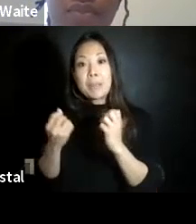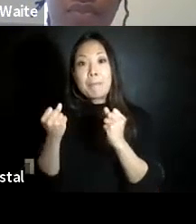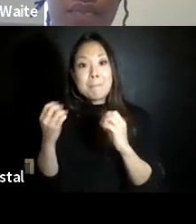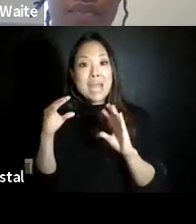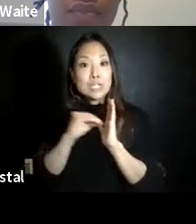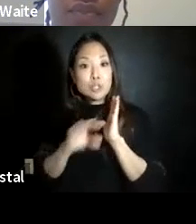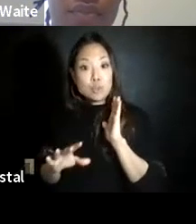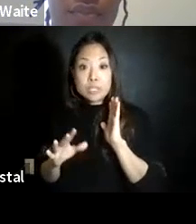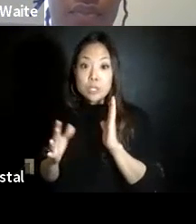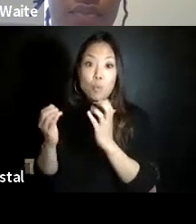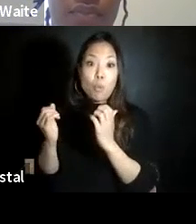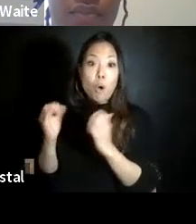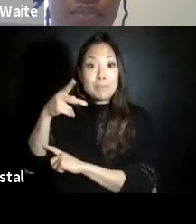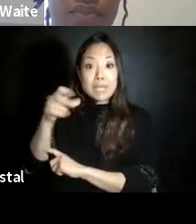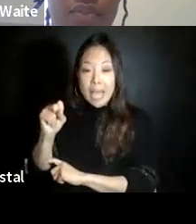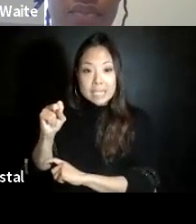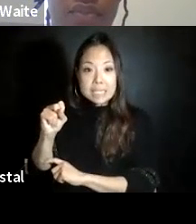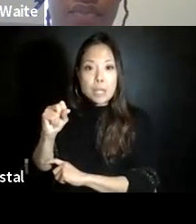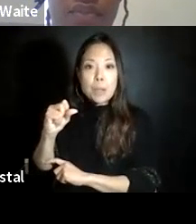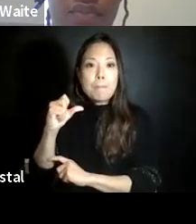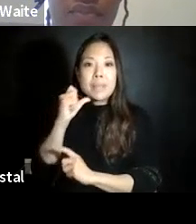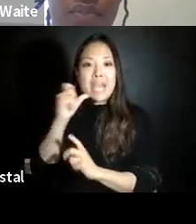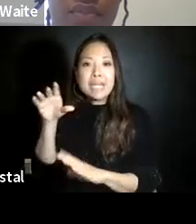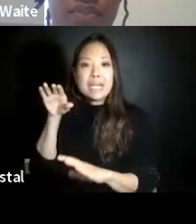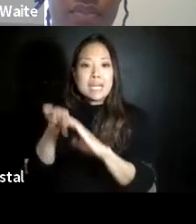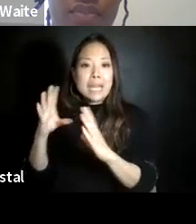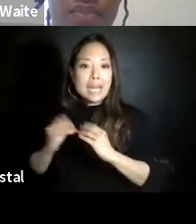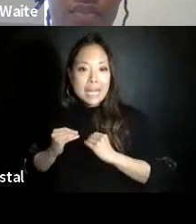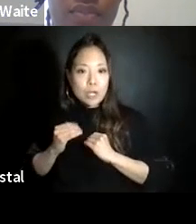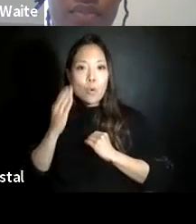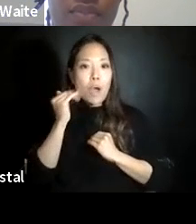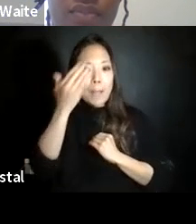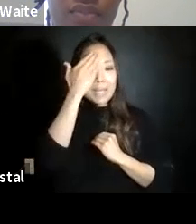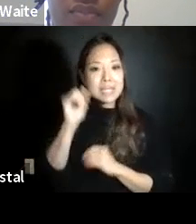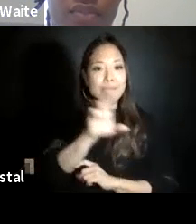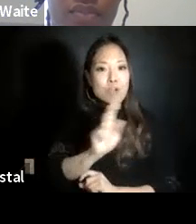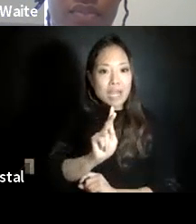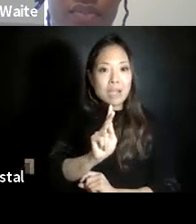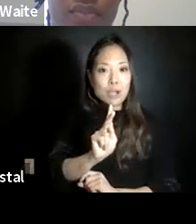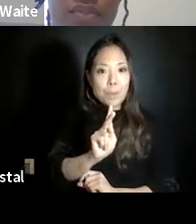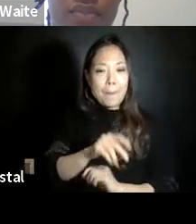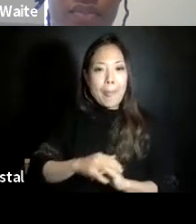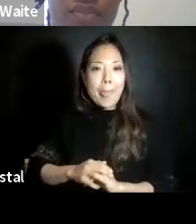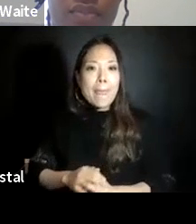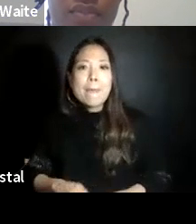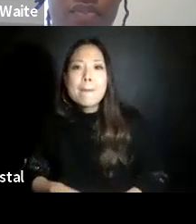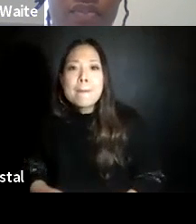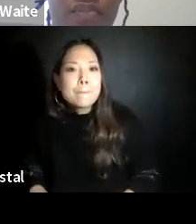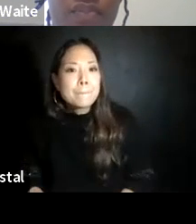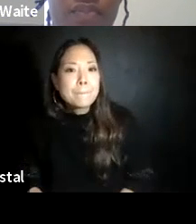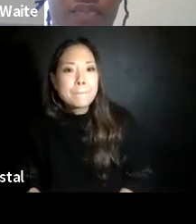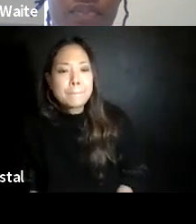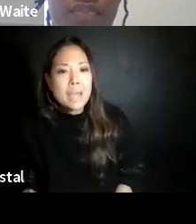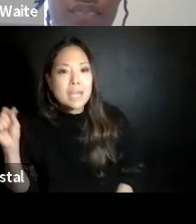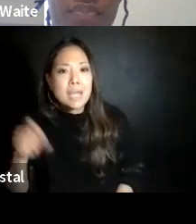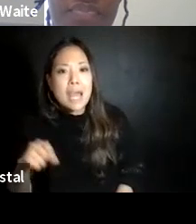getting in because of rank, right? Isn't that how school choice works? Yeah, so I'm not following this at all. Actually, now